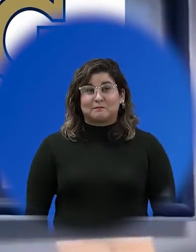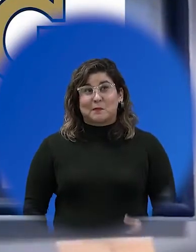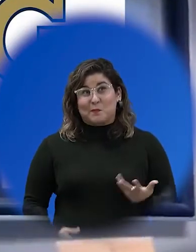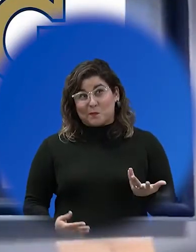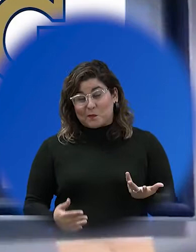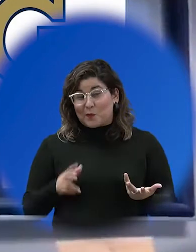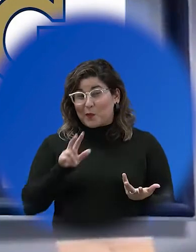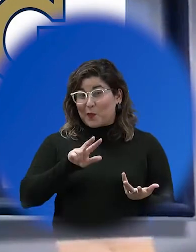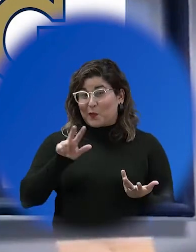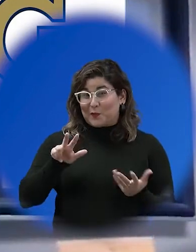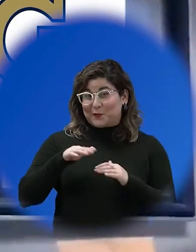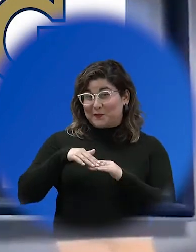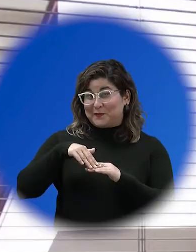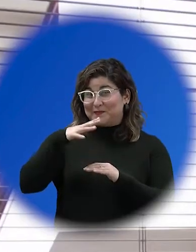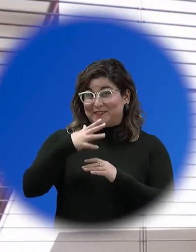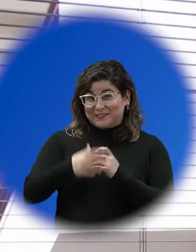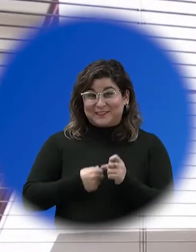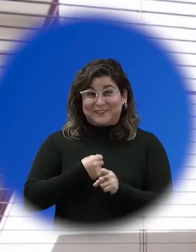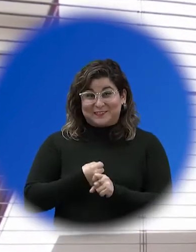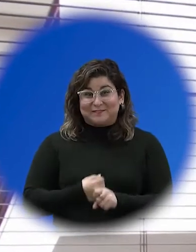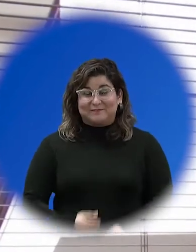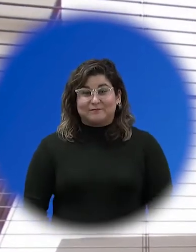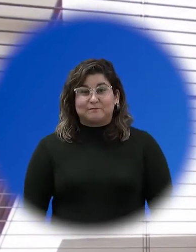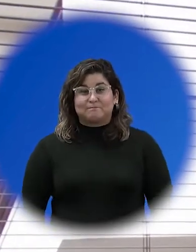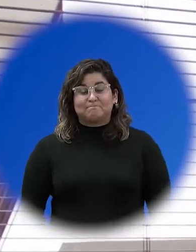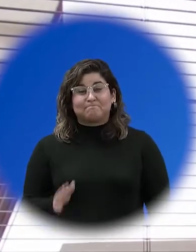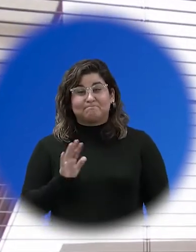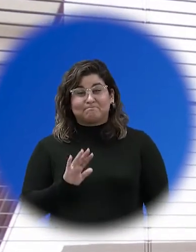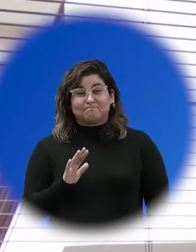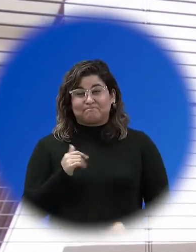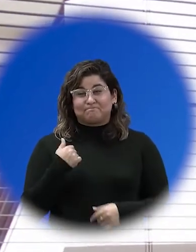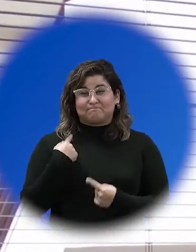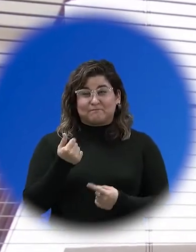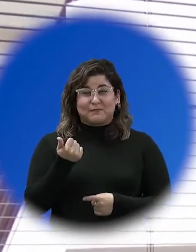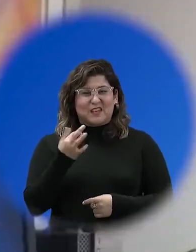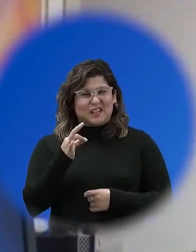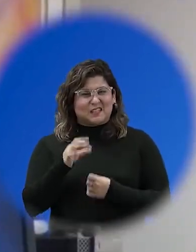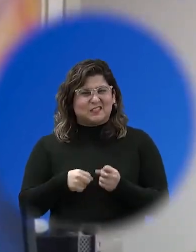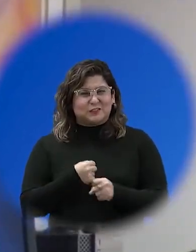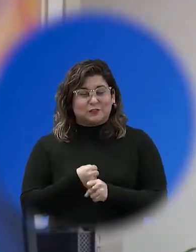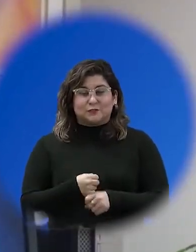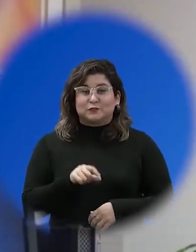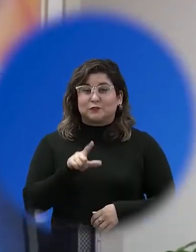Well, 33 plus years. For about the last 19 years or so.